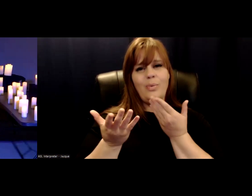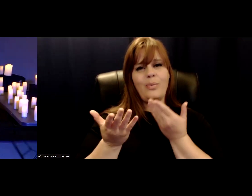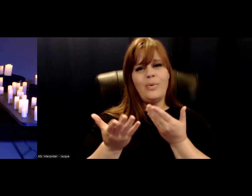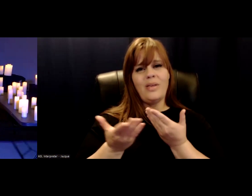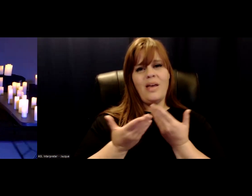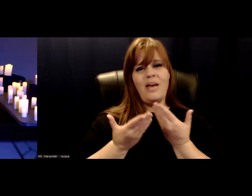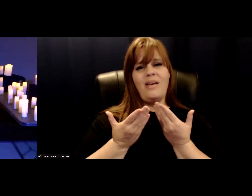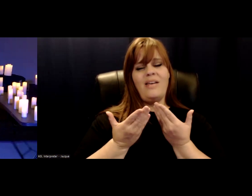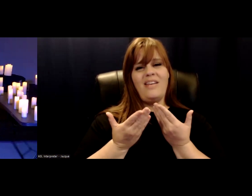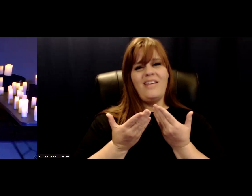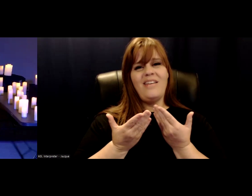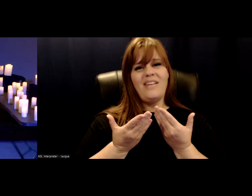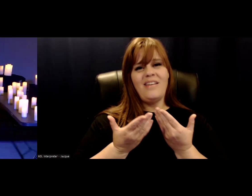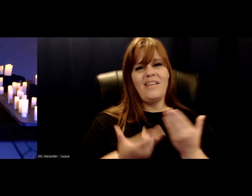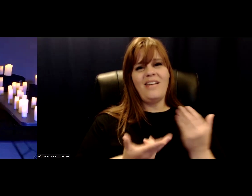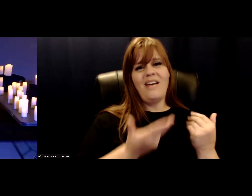Hallelujah.